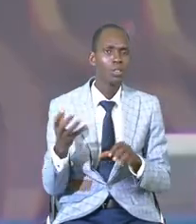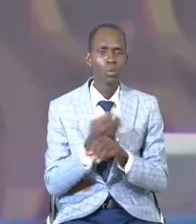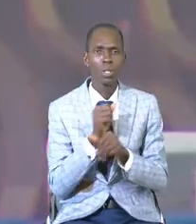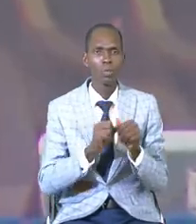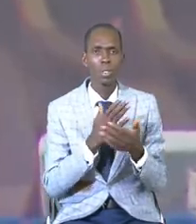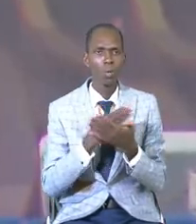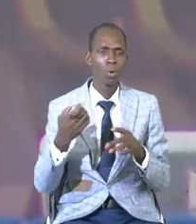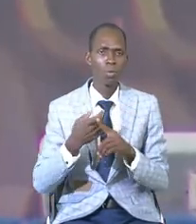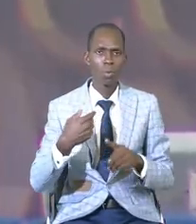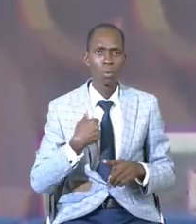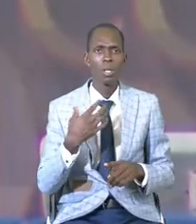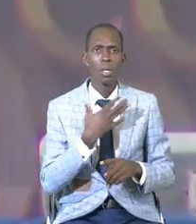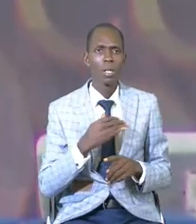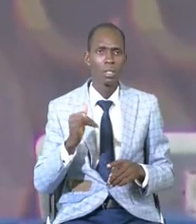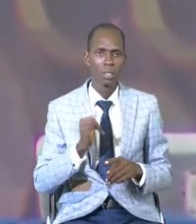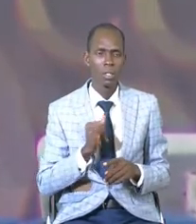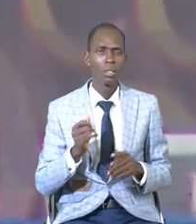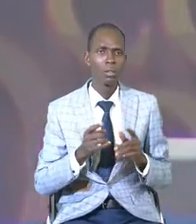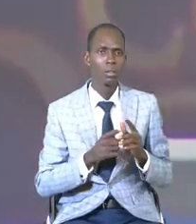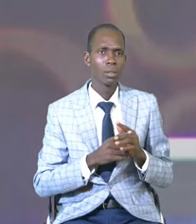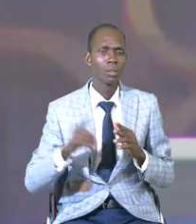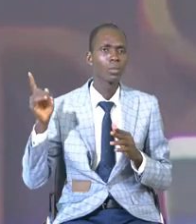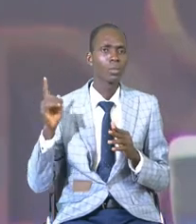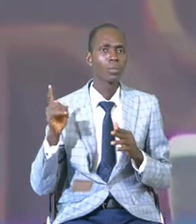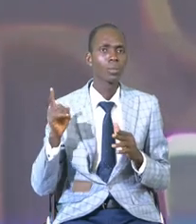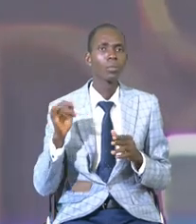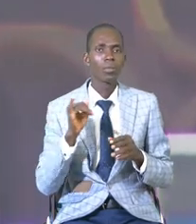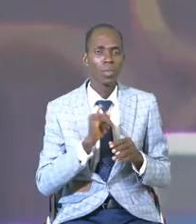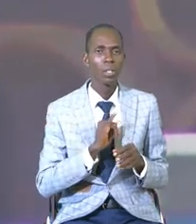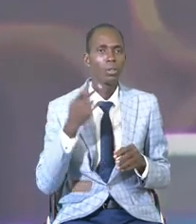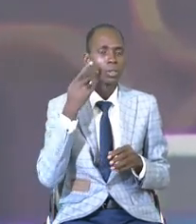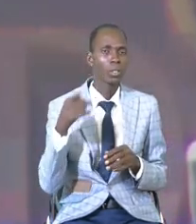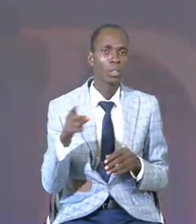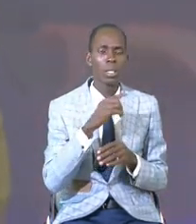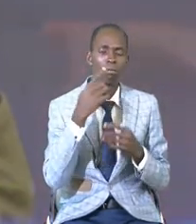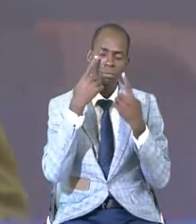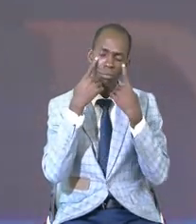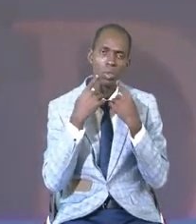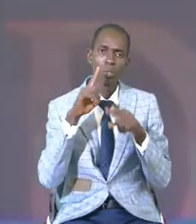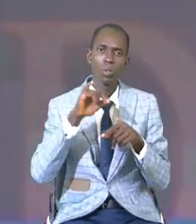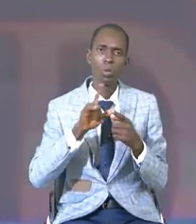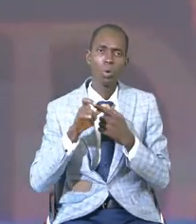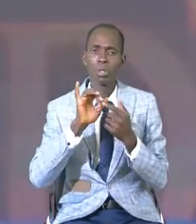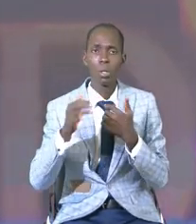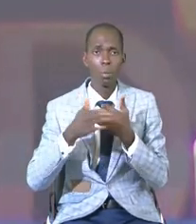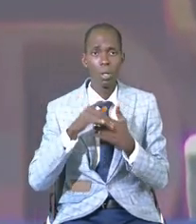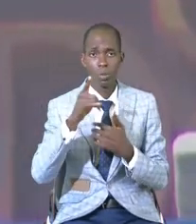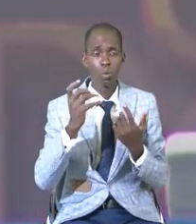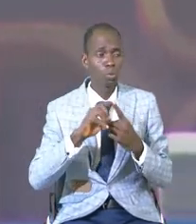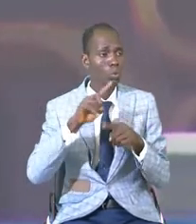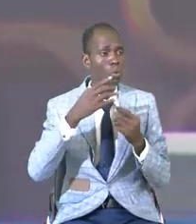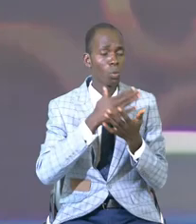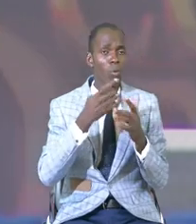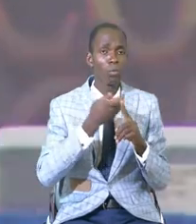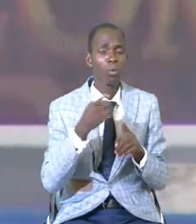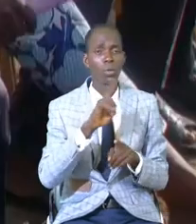I escaped by the skin of my teeth, and you see them crying and running back, and then you want to go to where they have gone. You